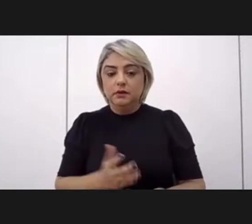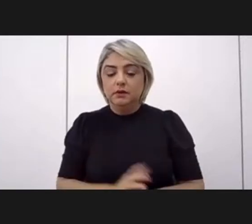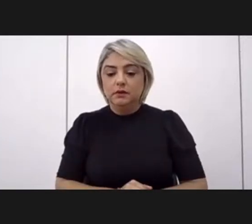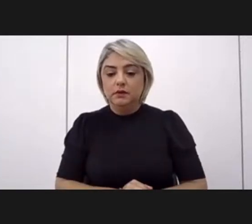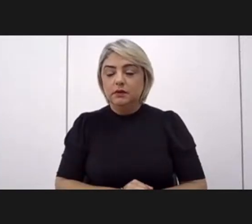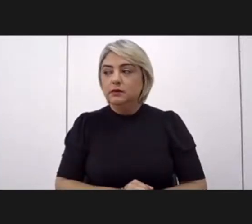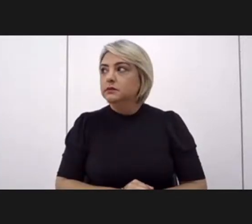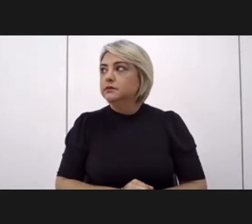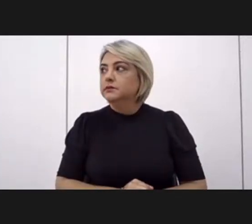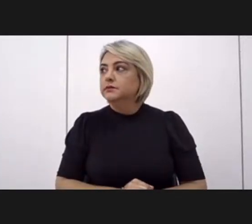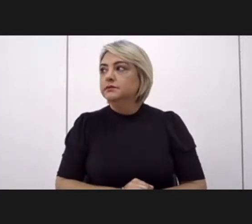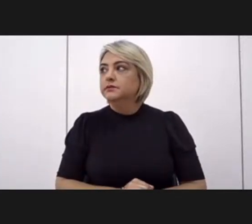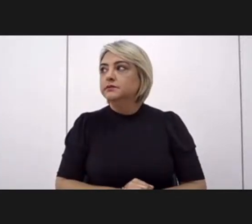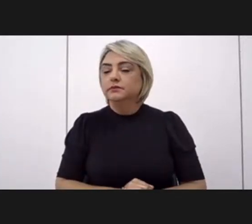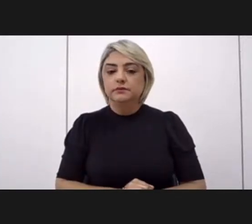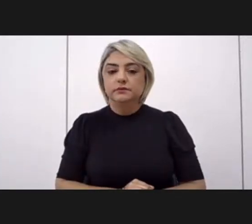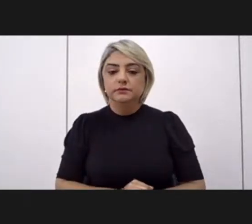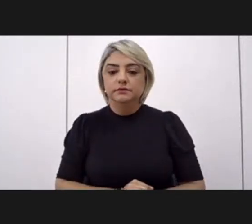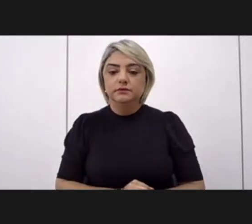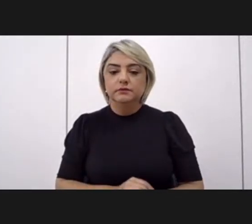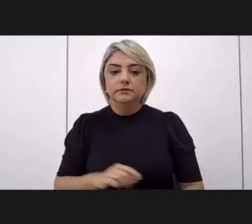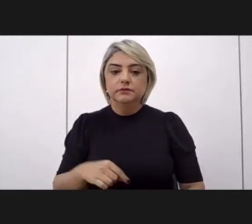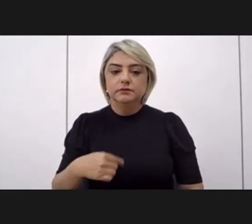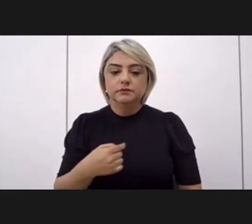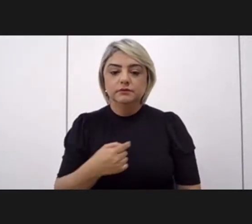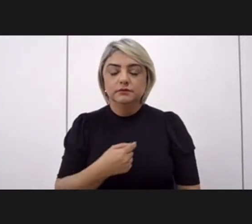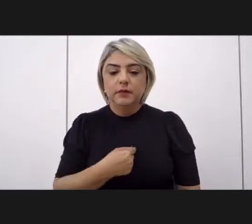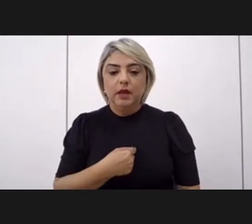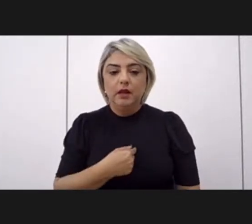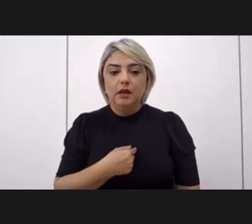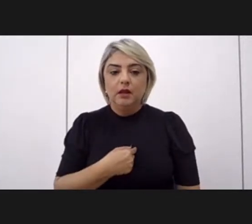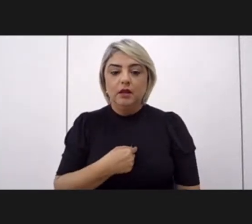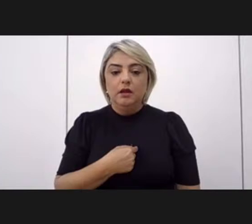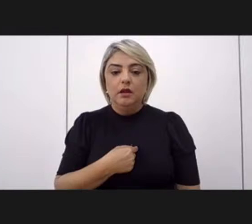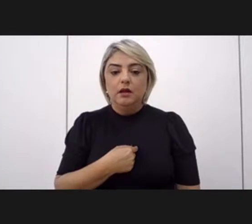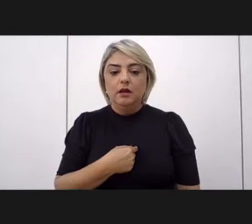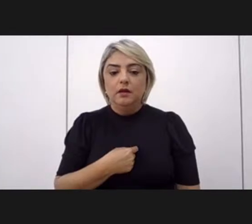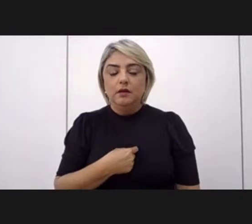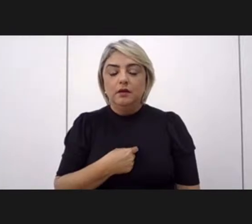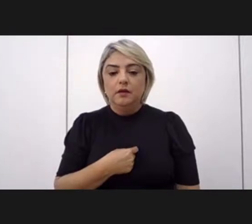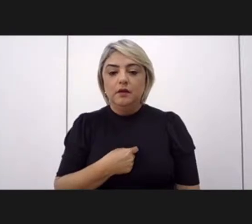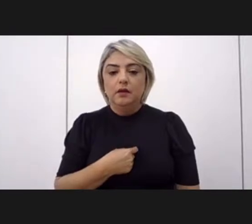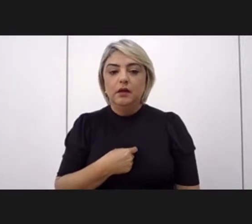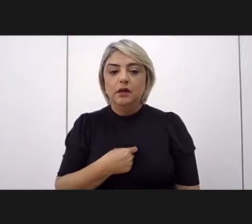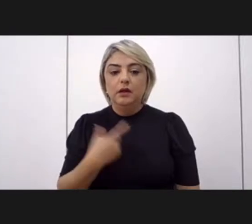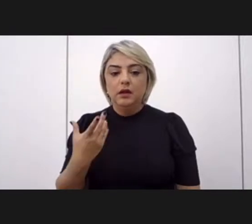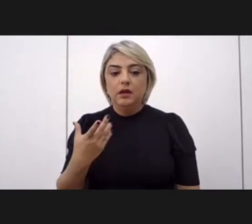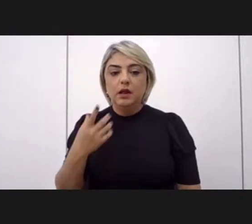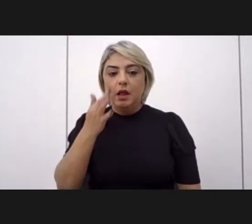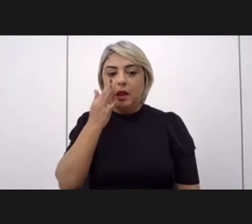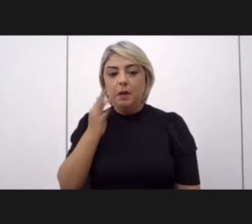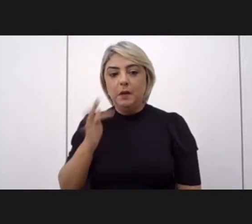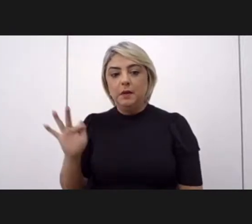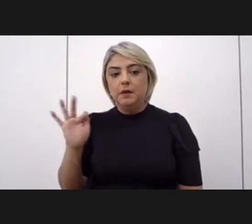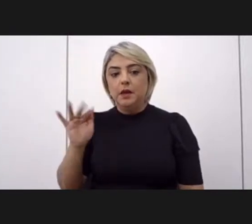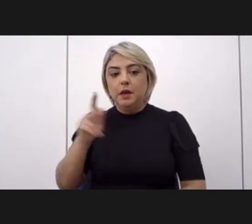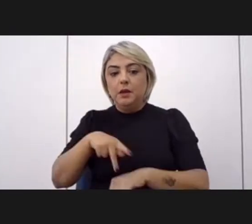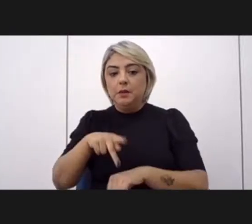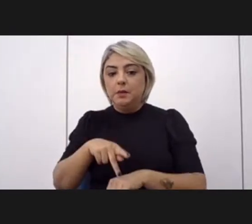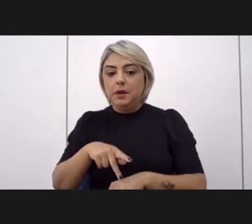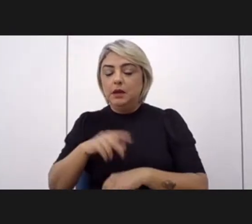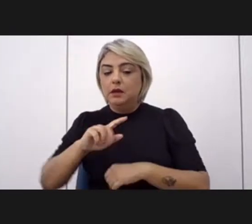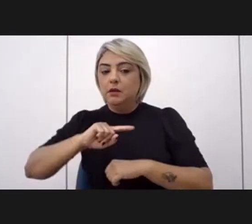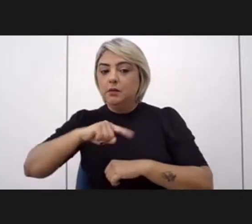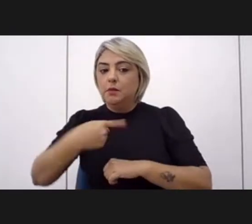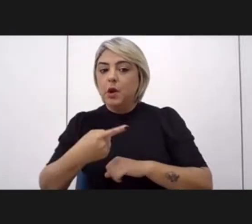in particular with post-communist countries, and Professor Ève Fouilleux has worked